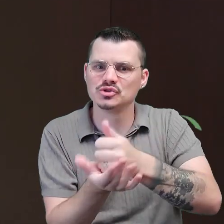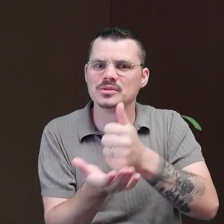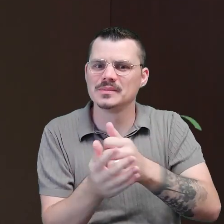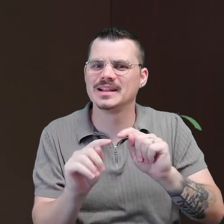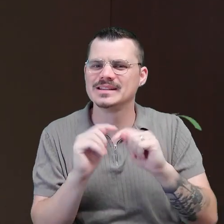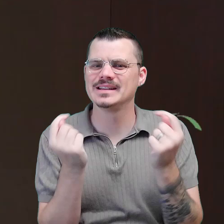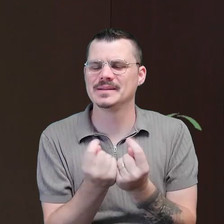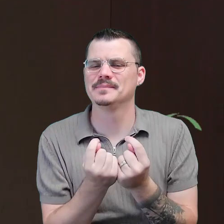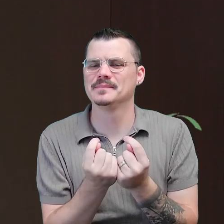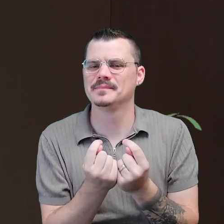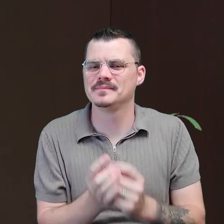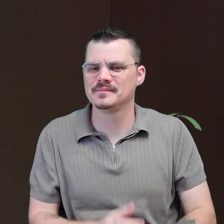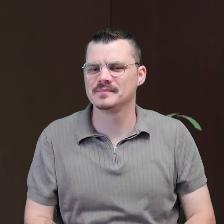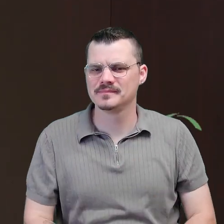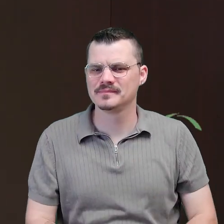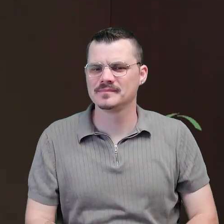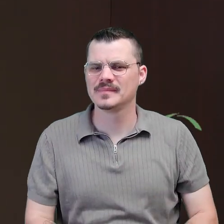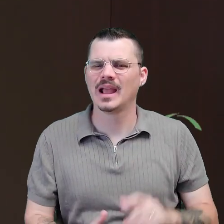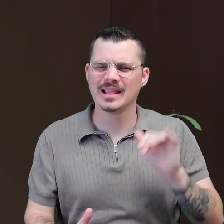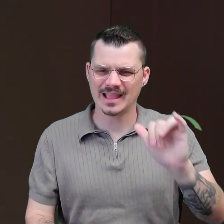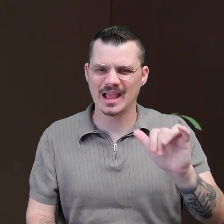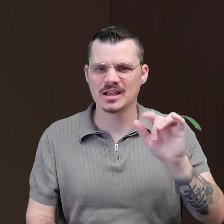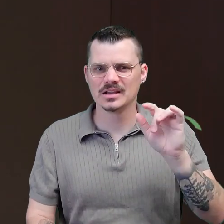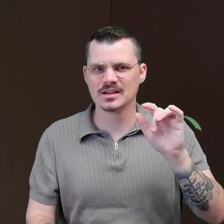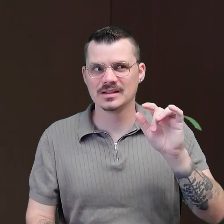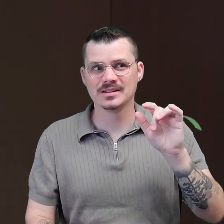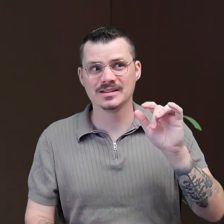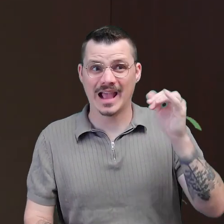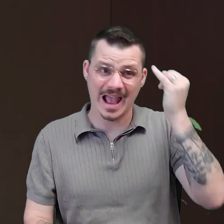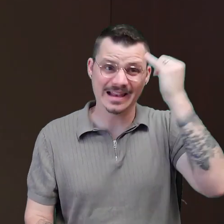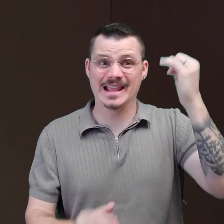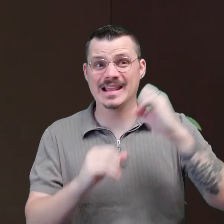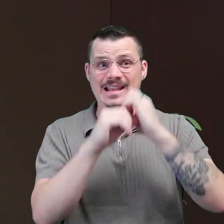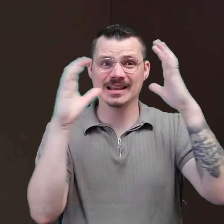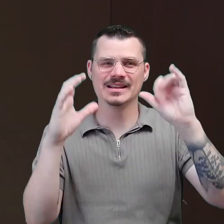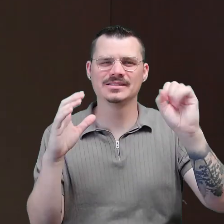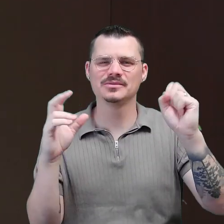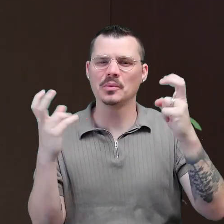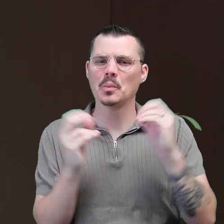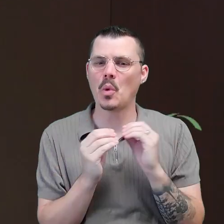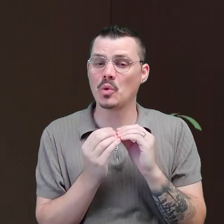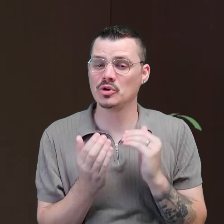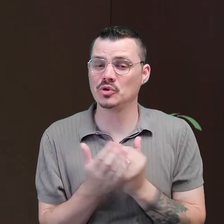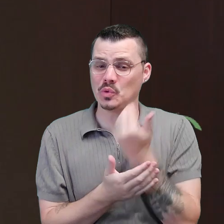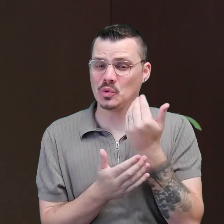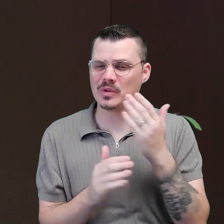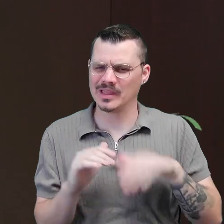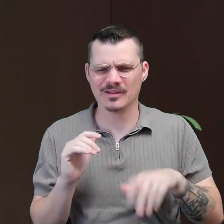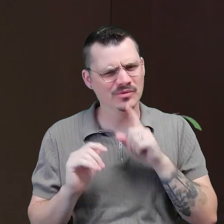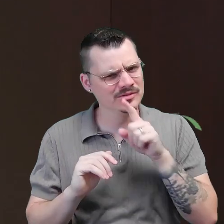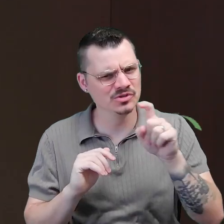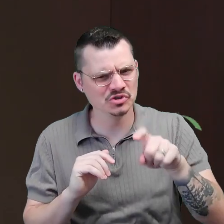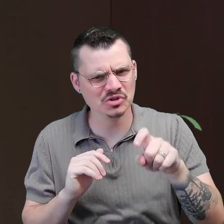team is newer than it should be in terms of